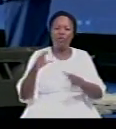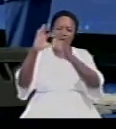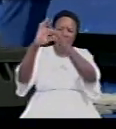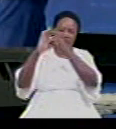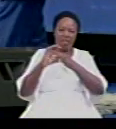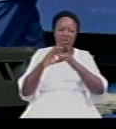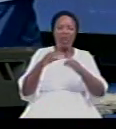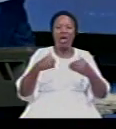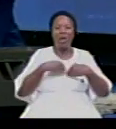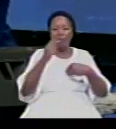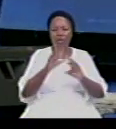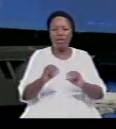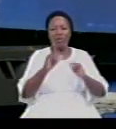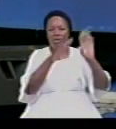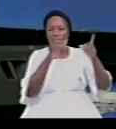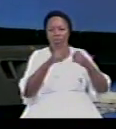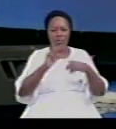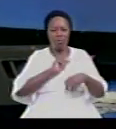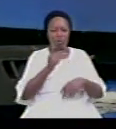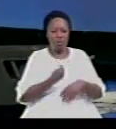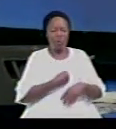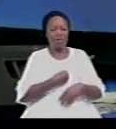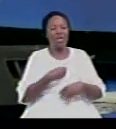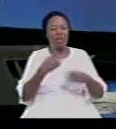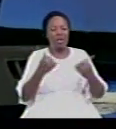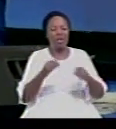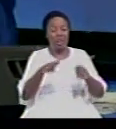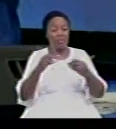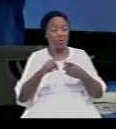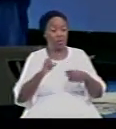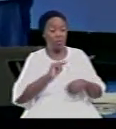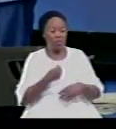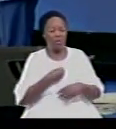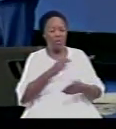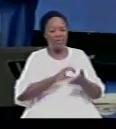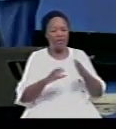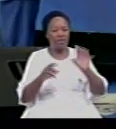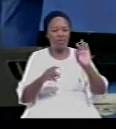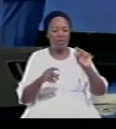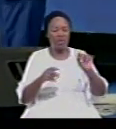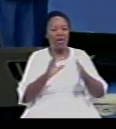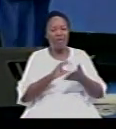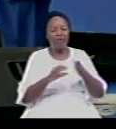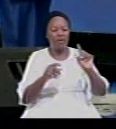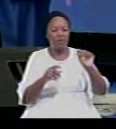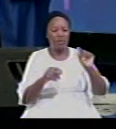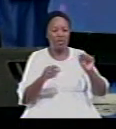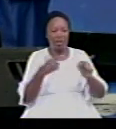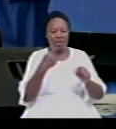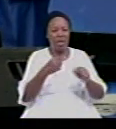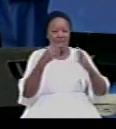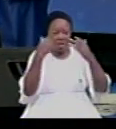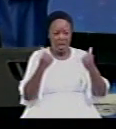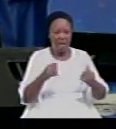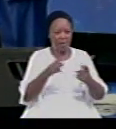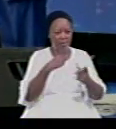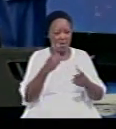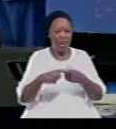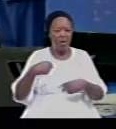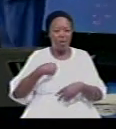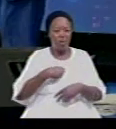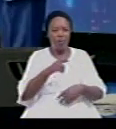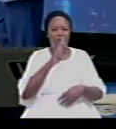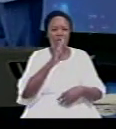been committed to us in verse 20. In verse 20, it says, now then, we are ambassadors